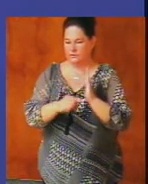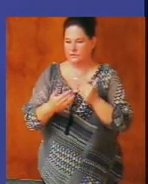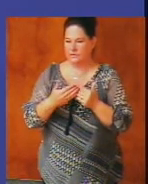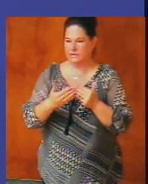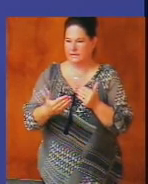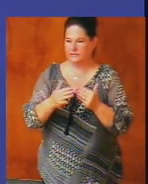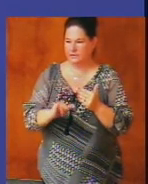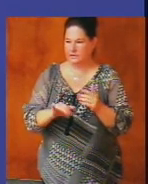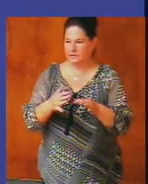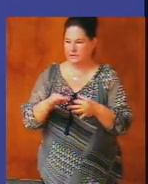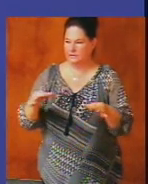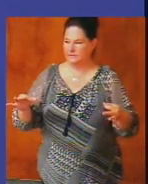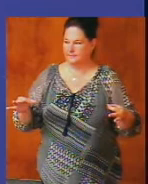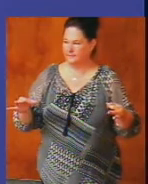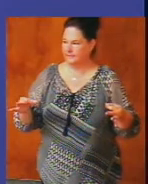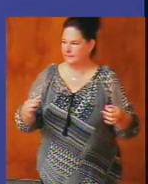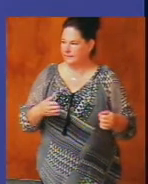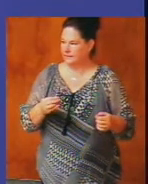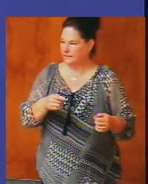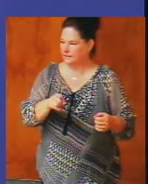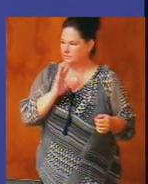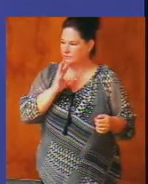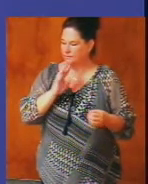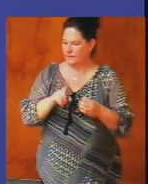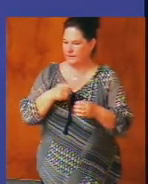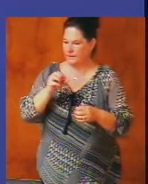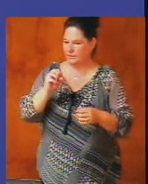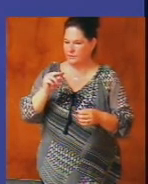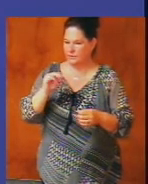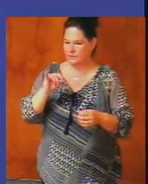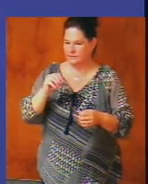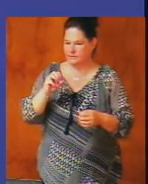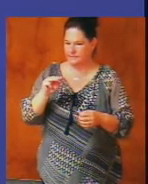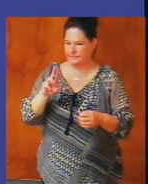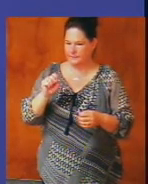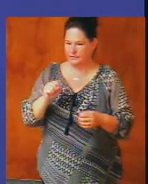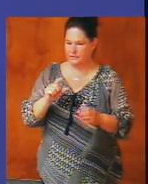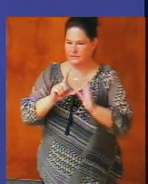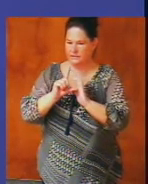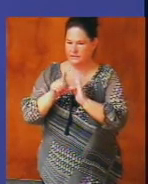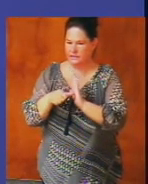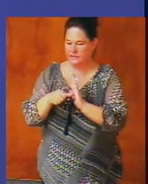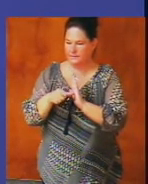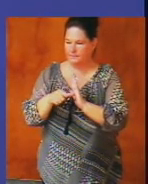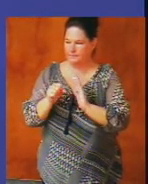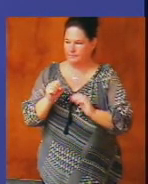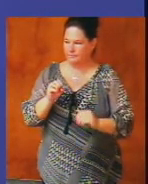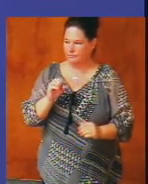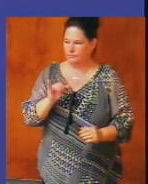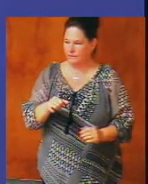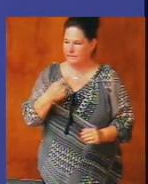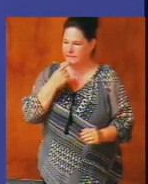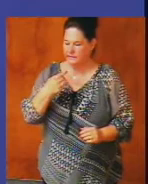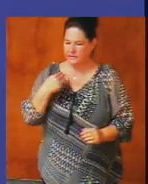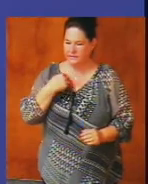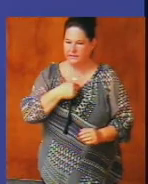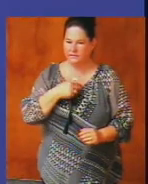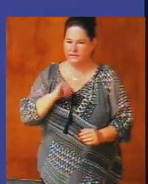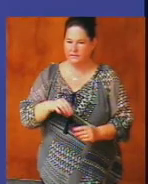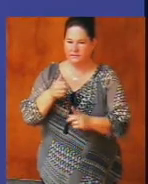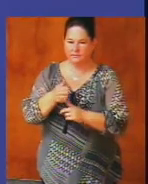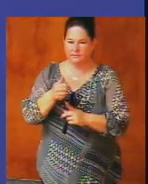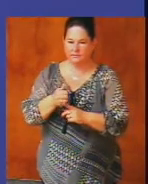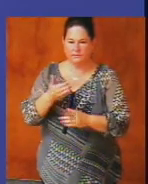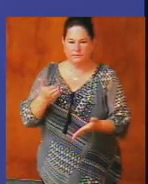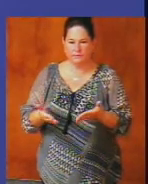statement. And he mentions Onesimus later. And so that would tell us that he was